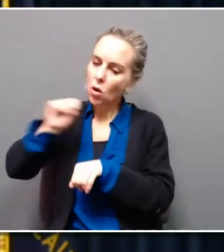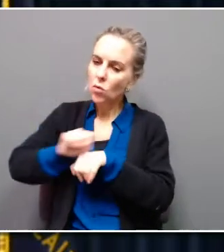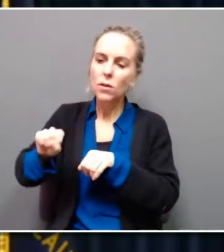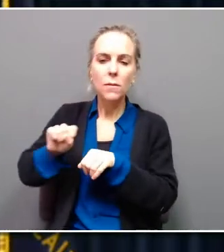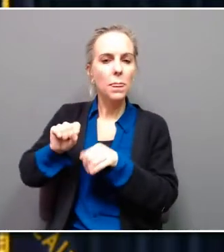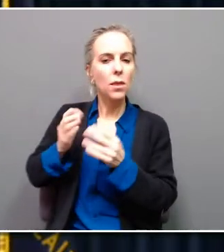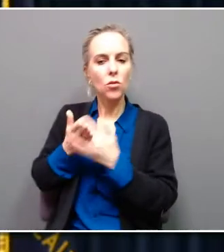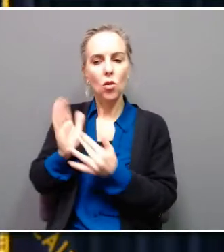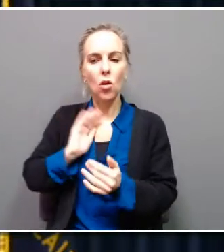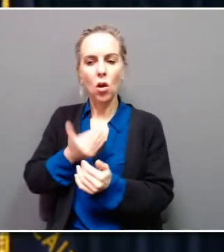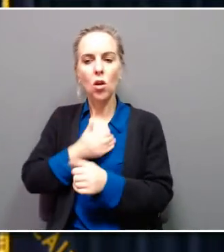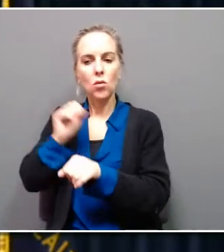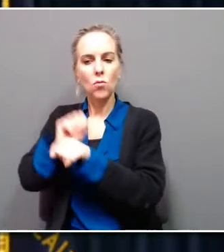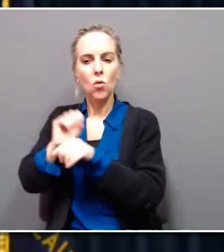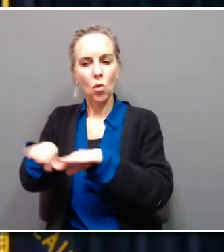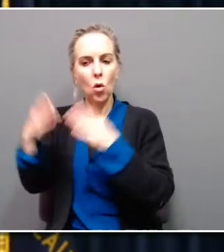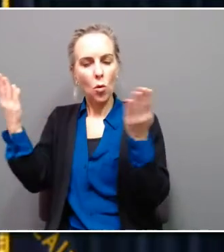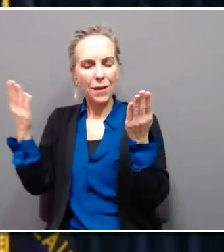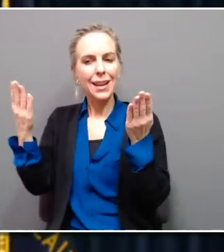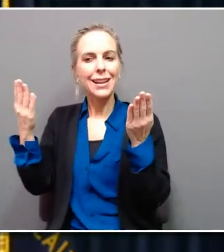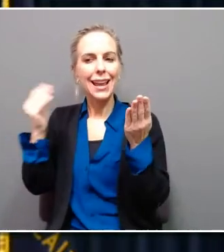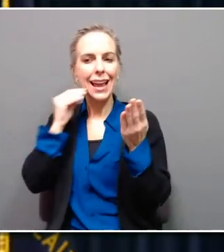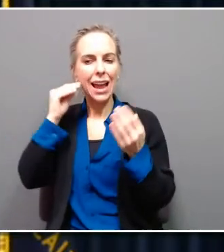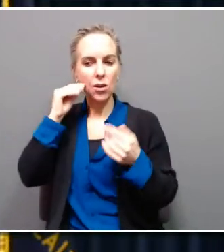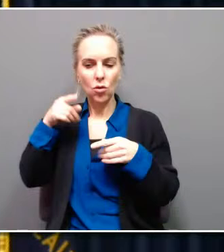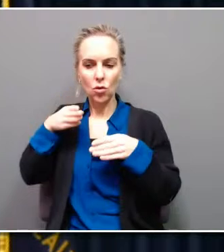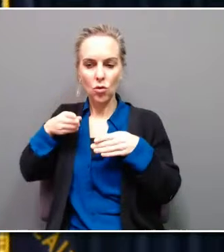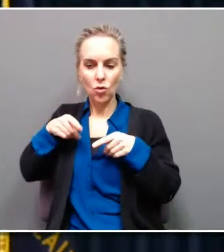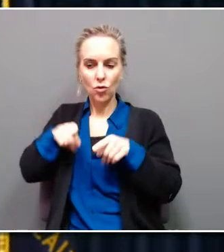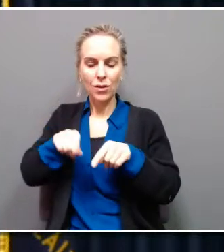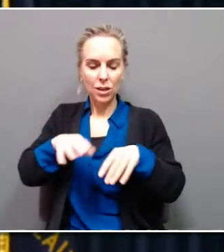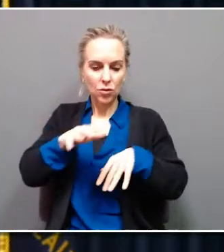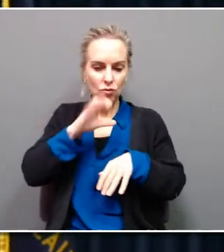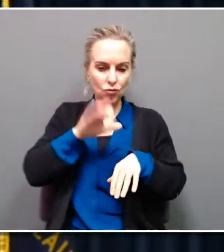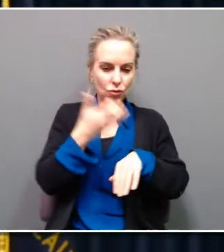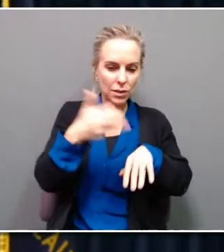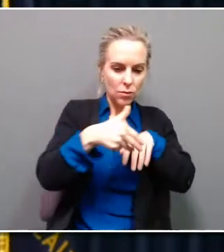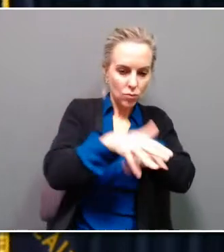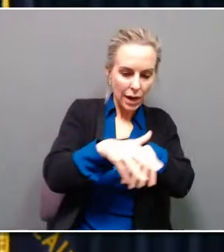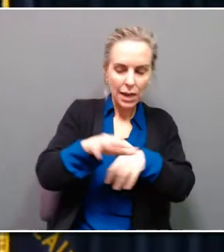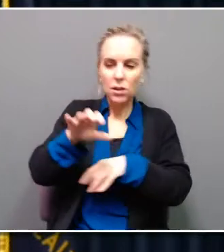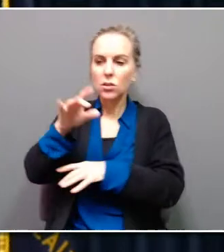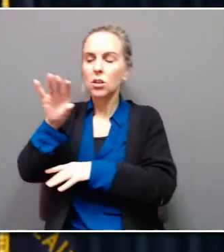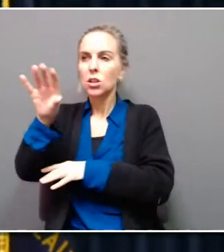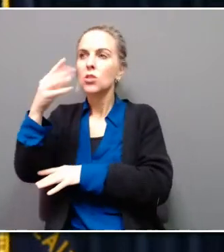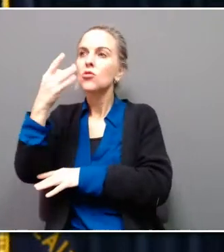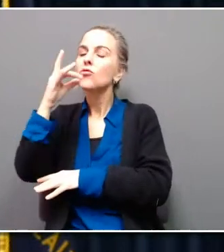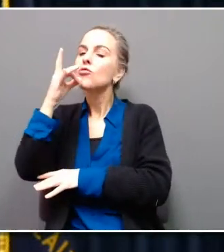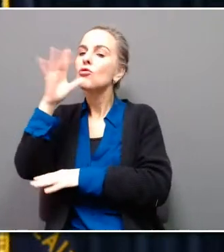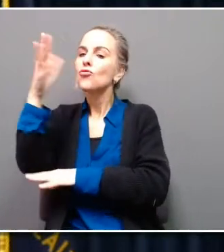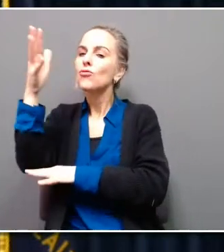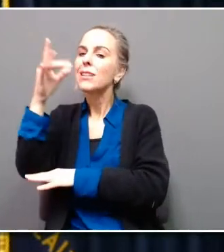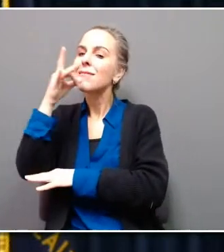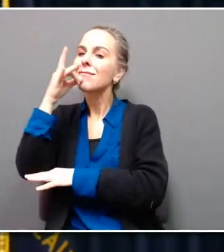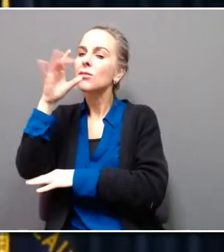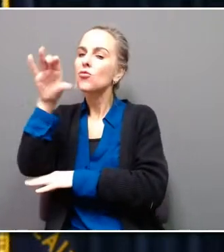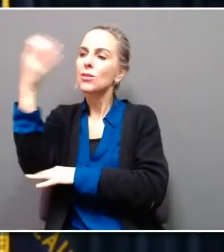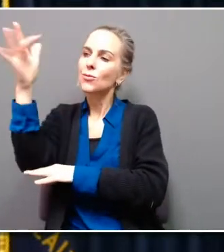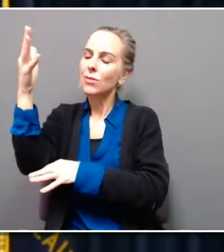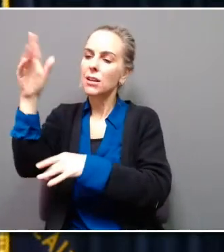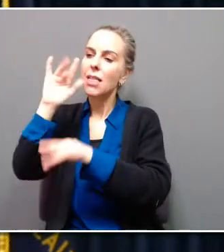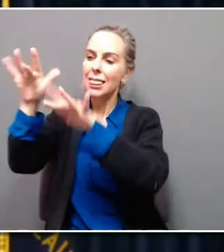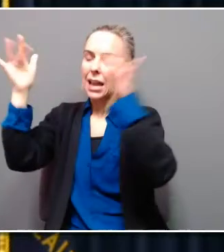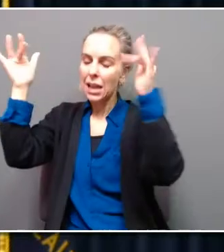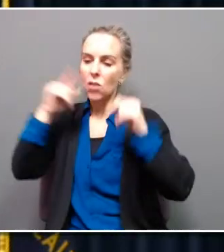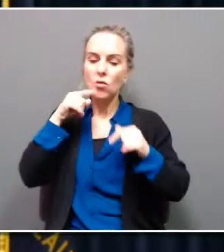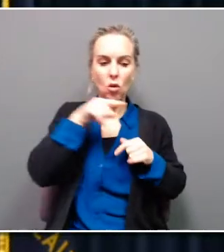open house we do every year, through this Christmas parade and tree lighting, as well as the inaugural worship service, to